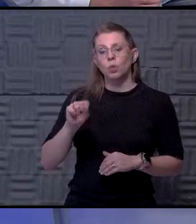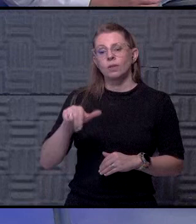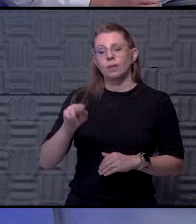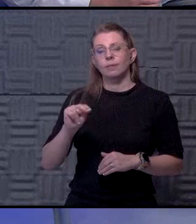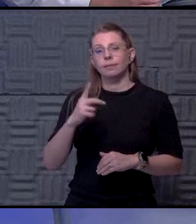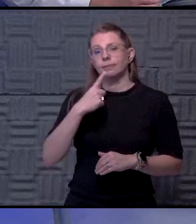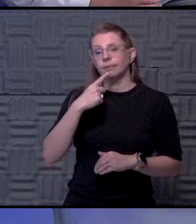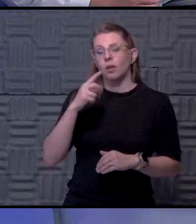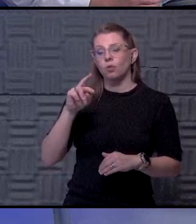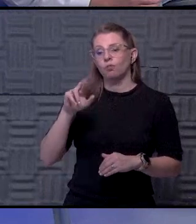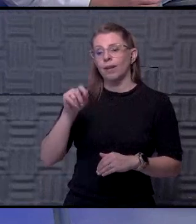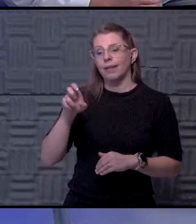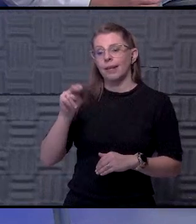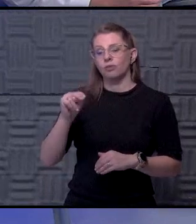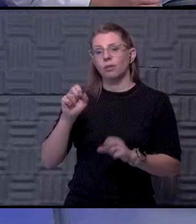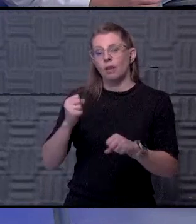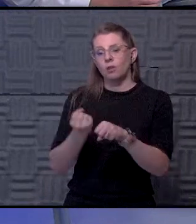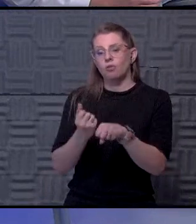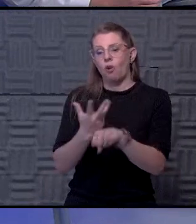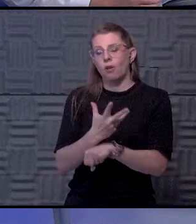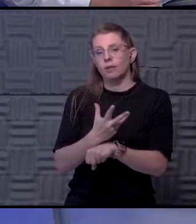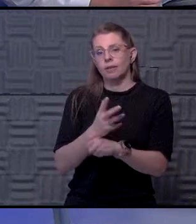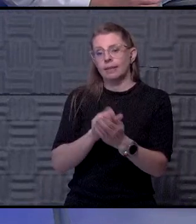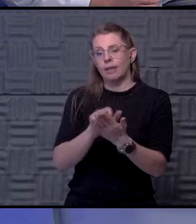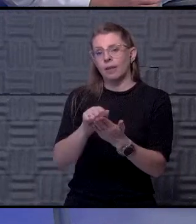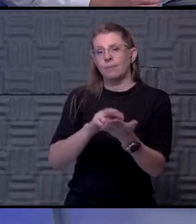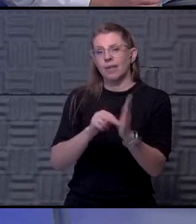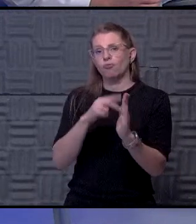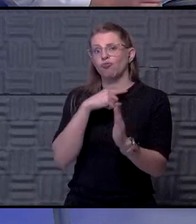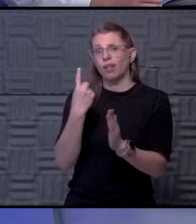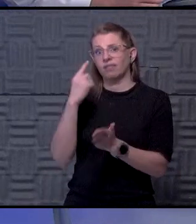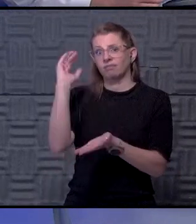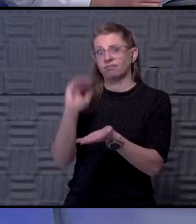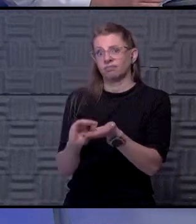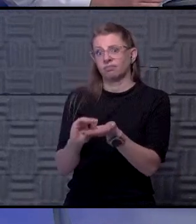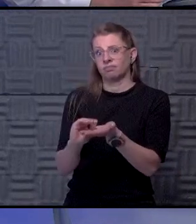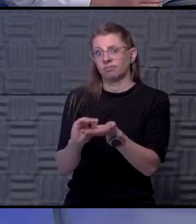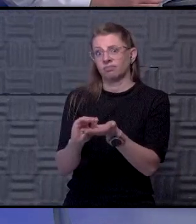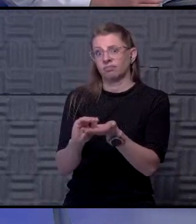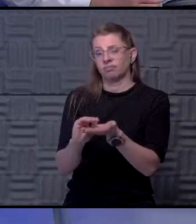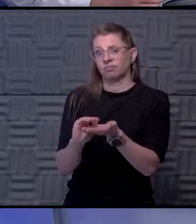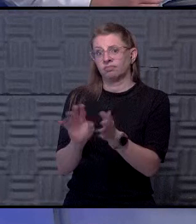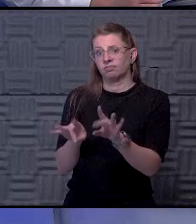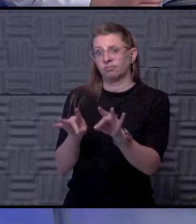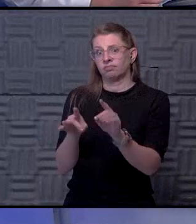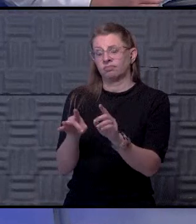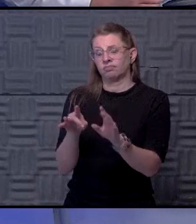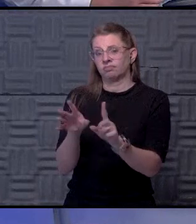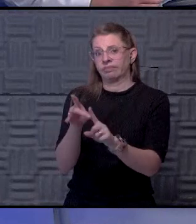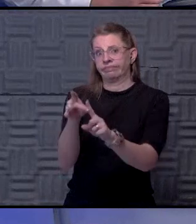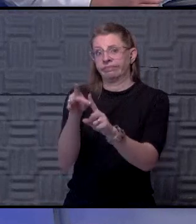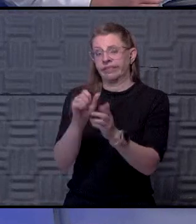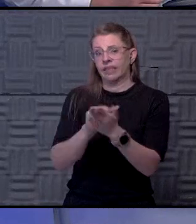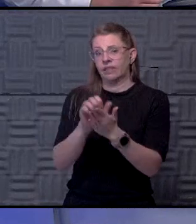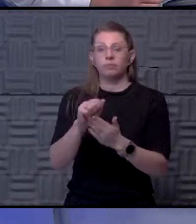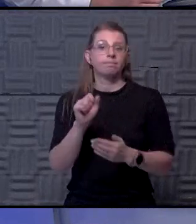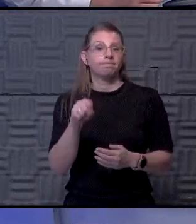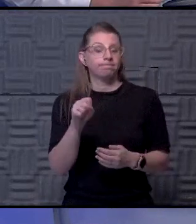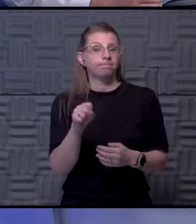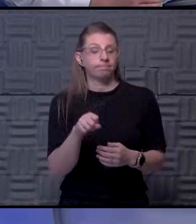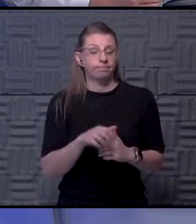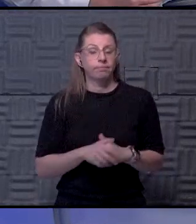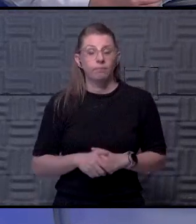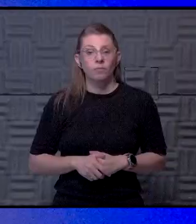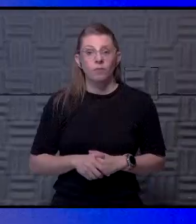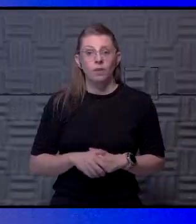says radiation can cause cancer. So does this lessen that risk? Yes, I mean, that's certainly one of